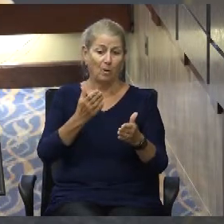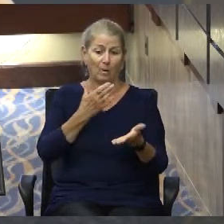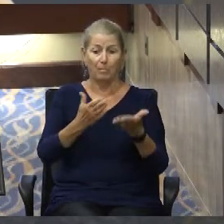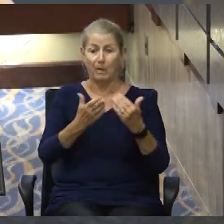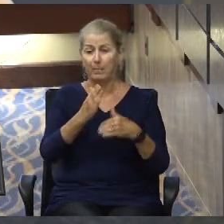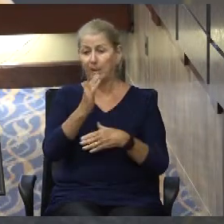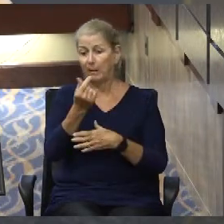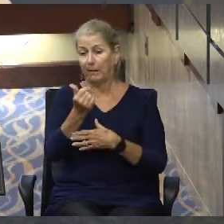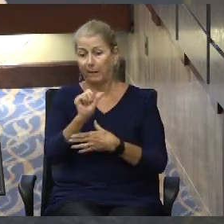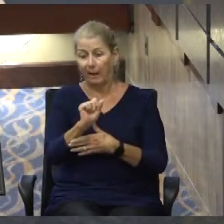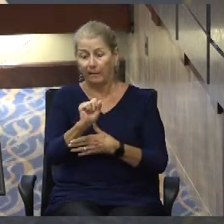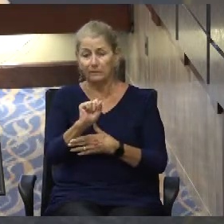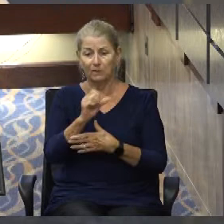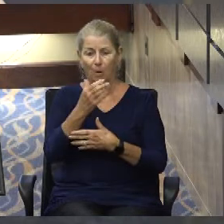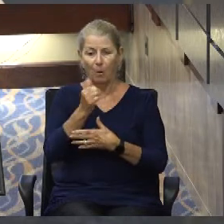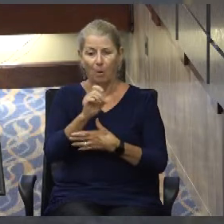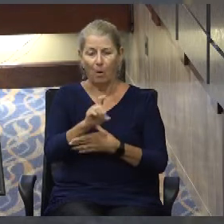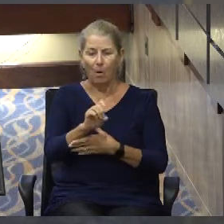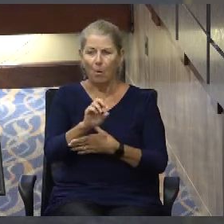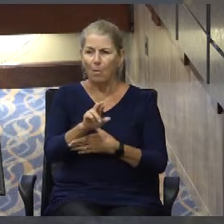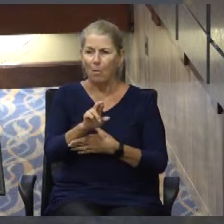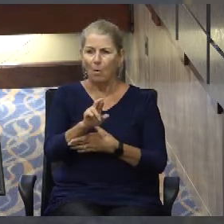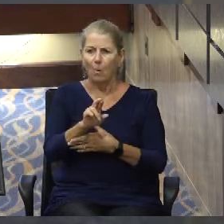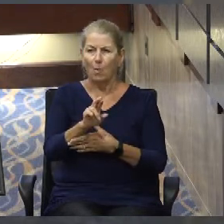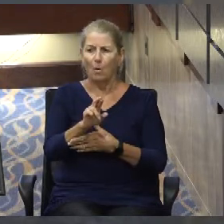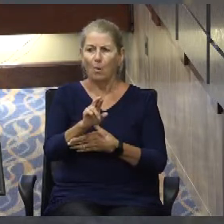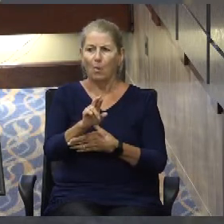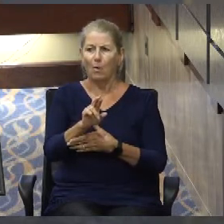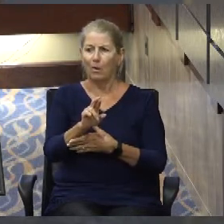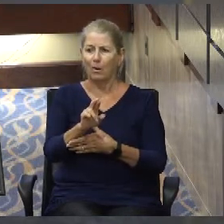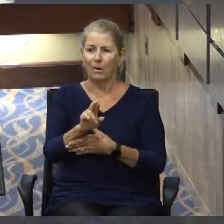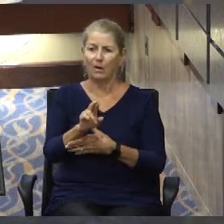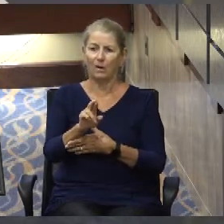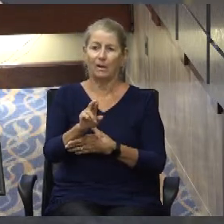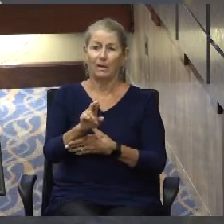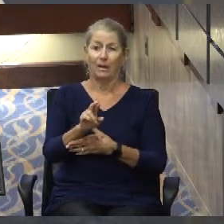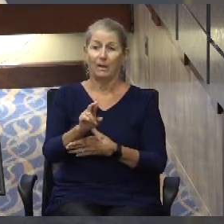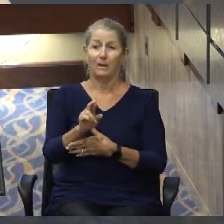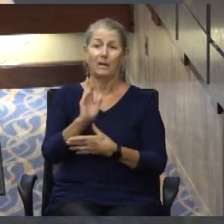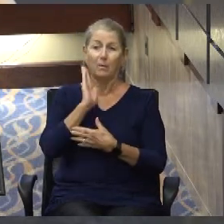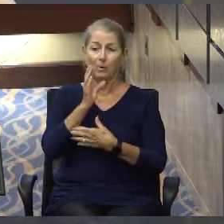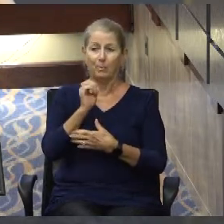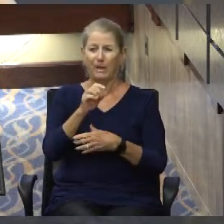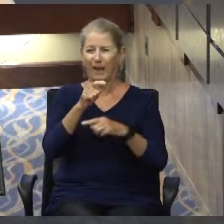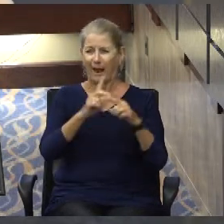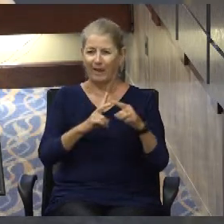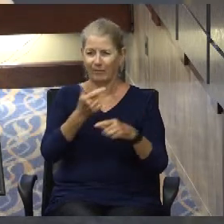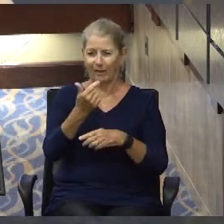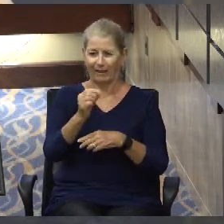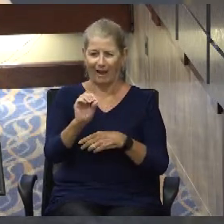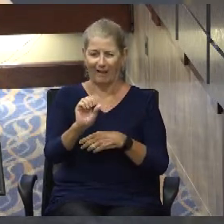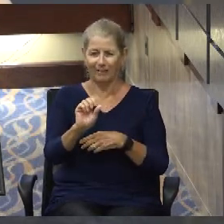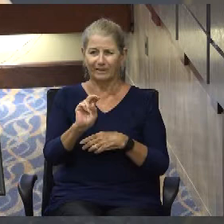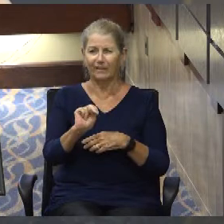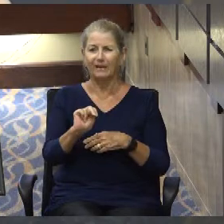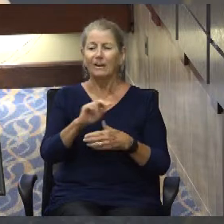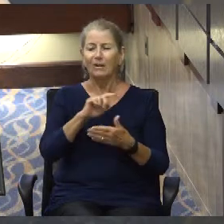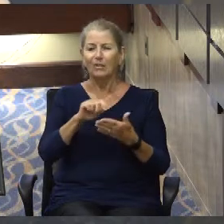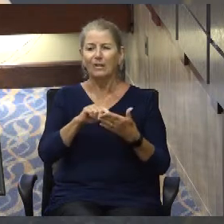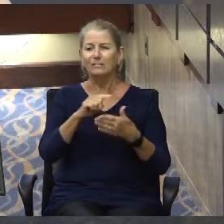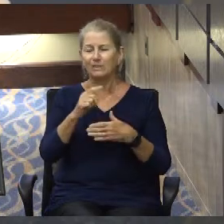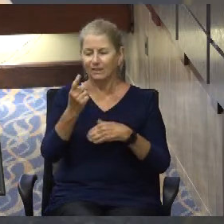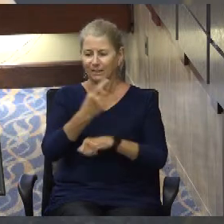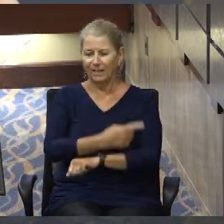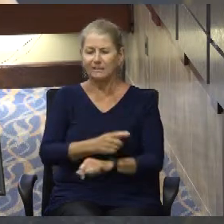card, or, which will get you half a gallon these days. But I mean, anything that would encourage more people to